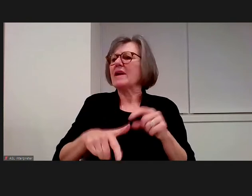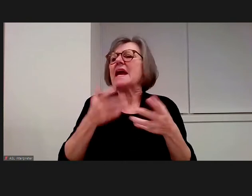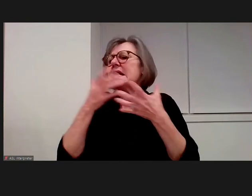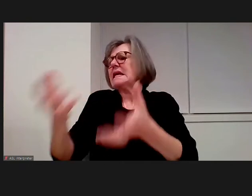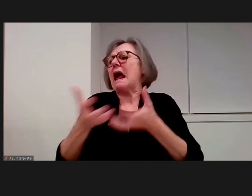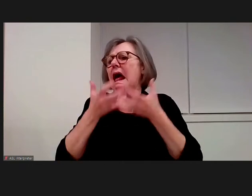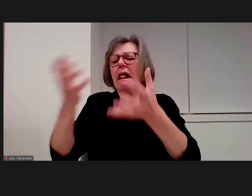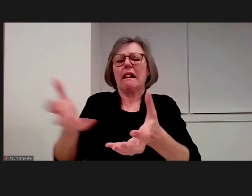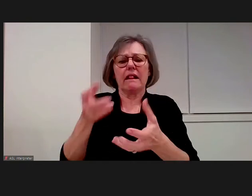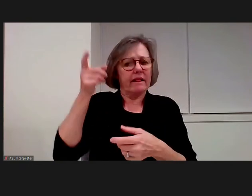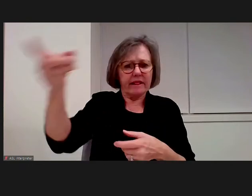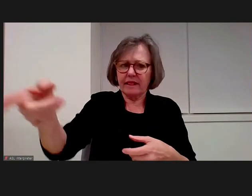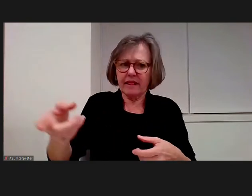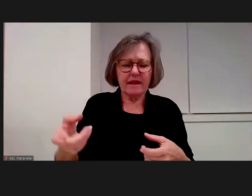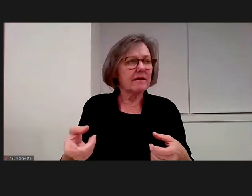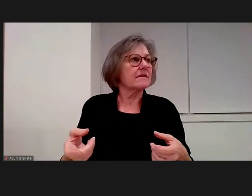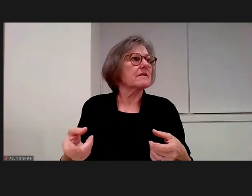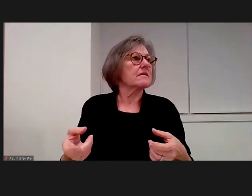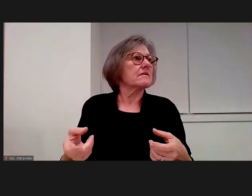So,